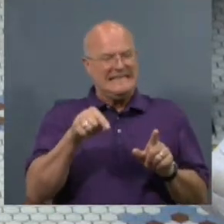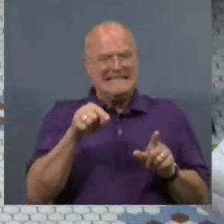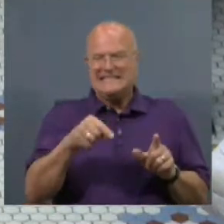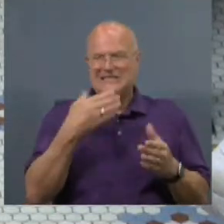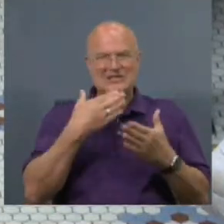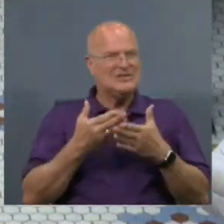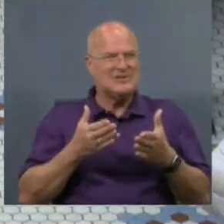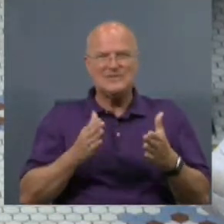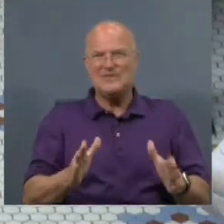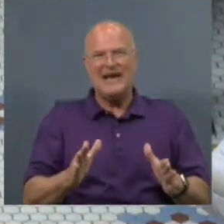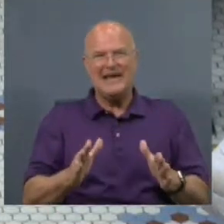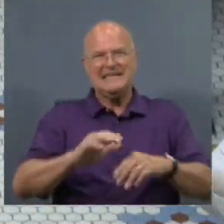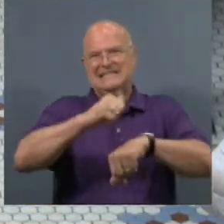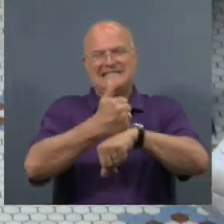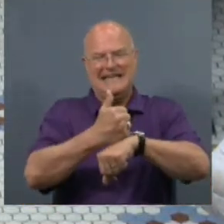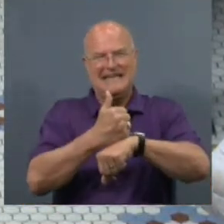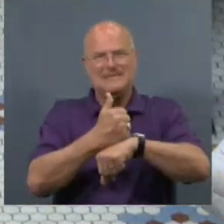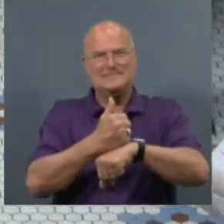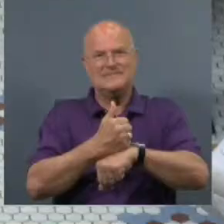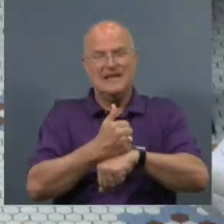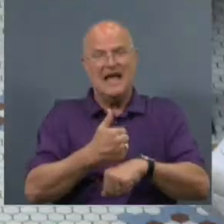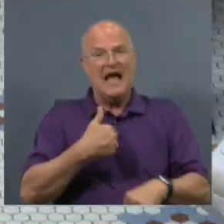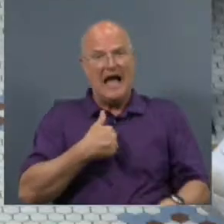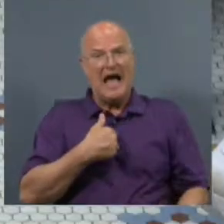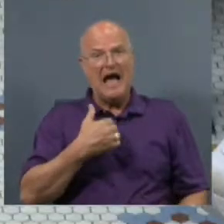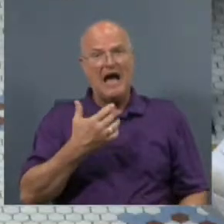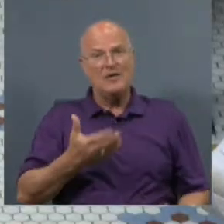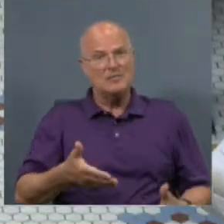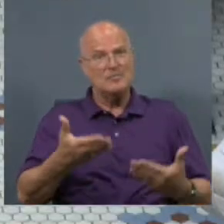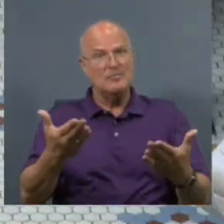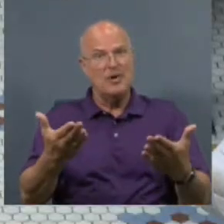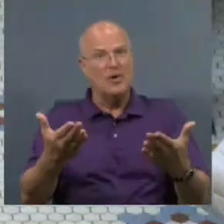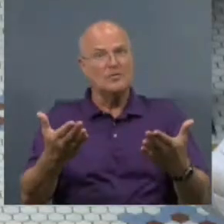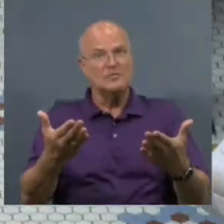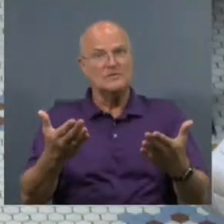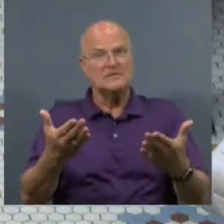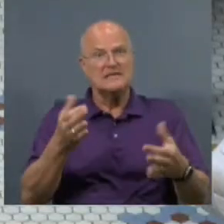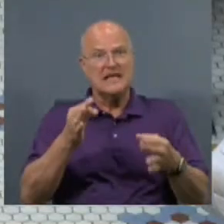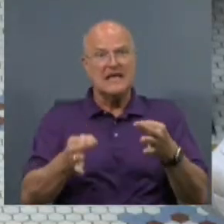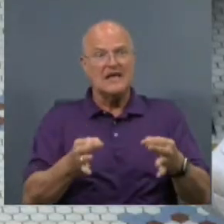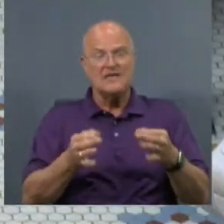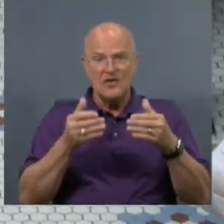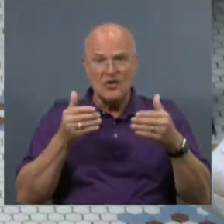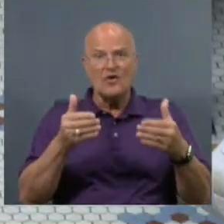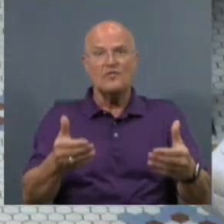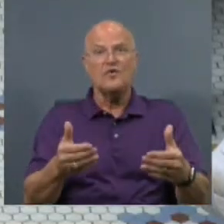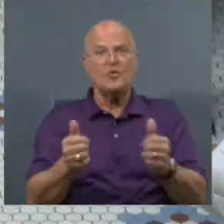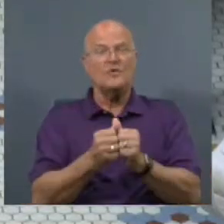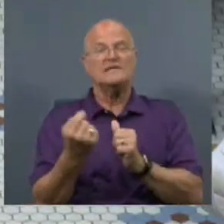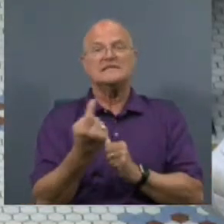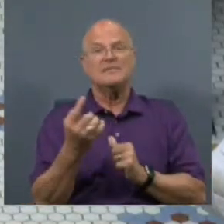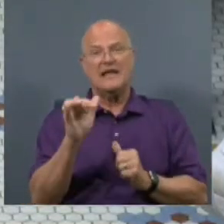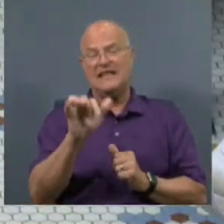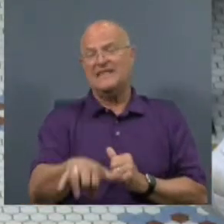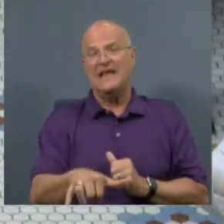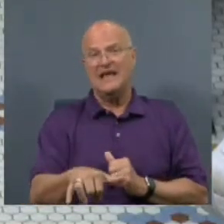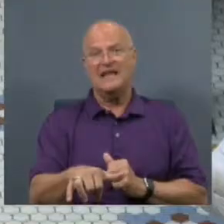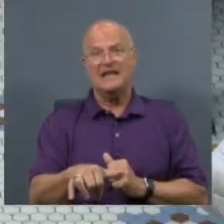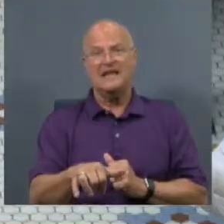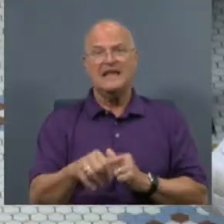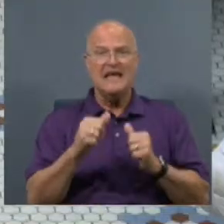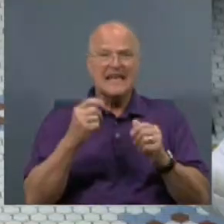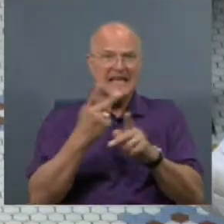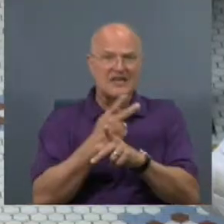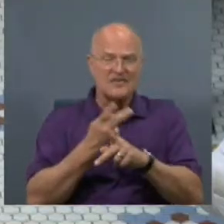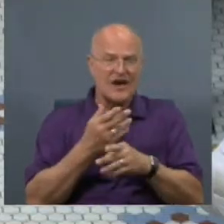good way to set it up. I mean, I would propose, if you're going to go forward with something like this, can